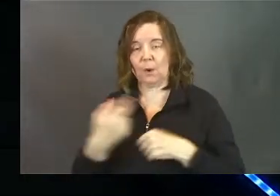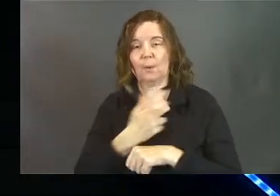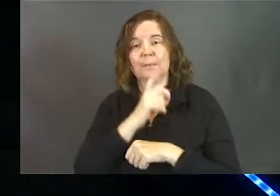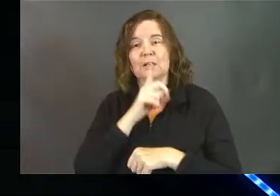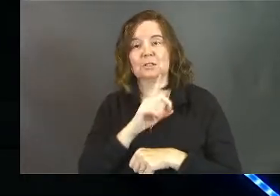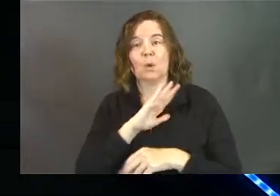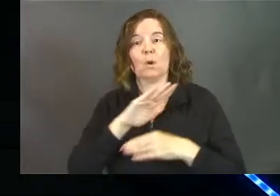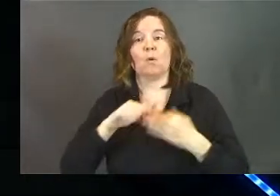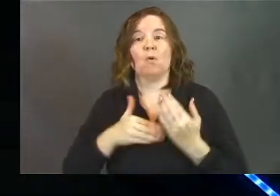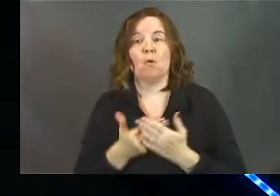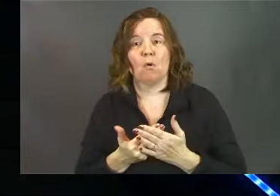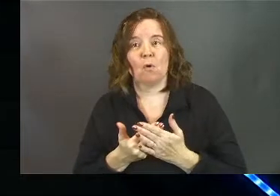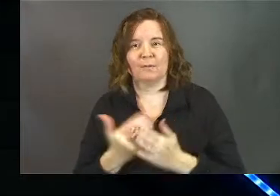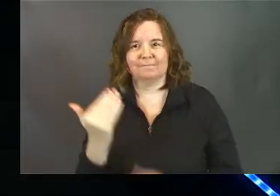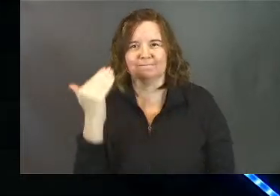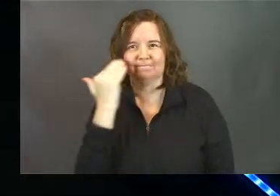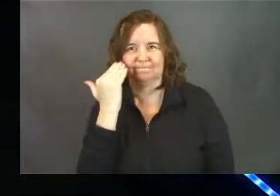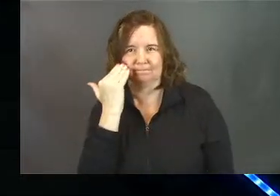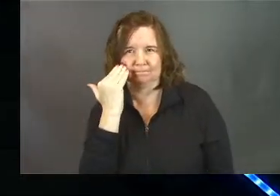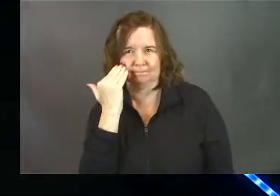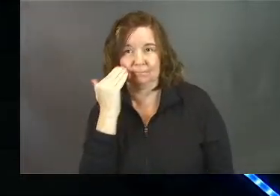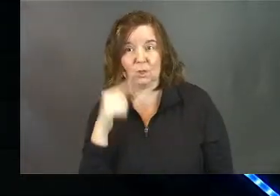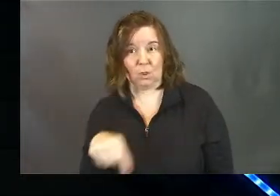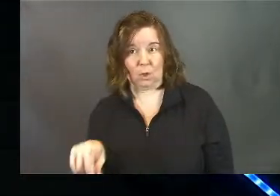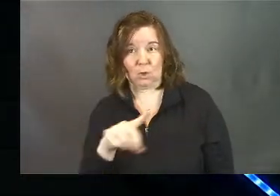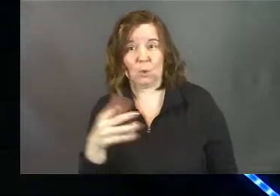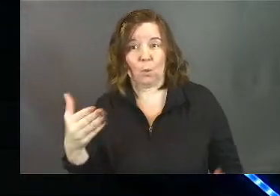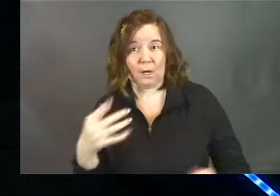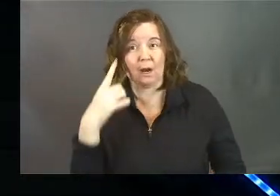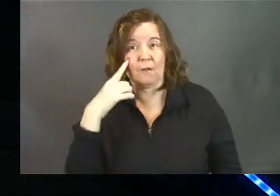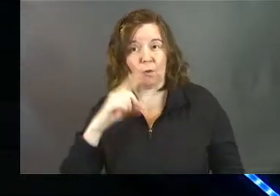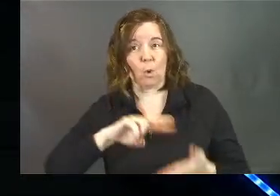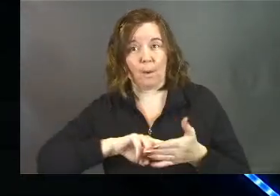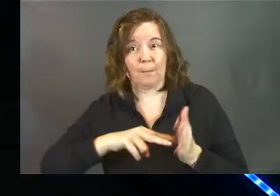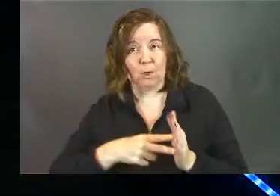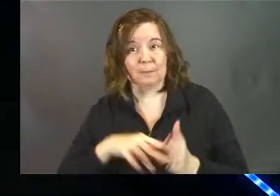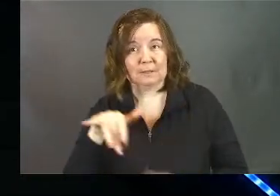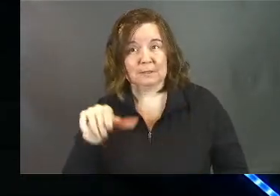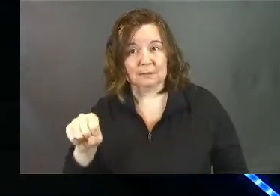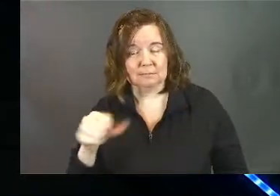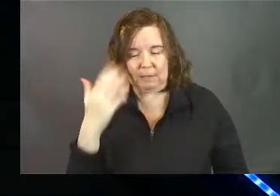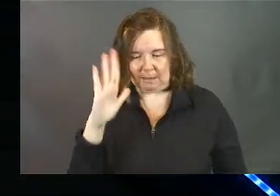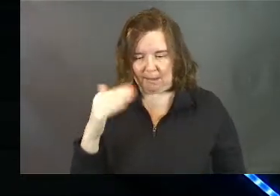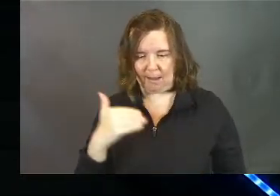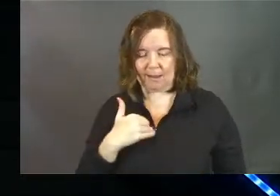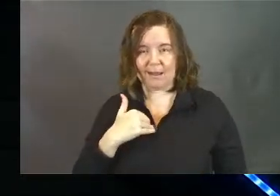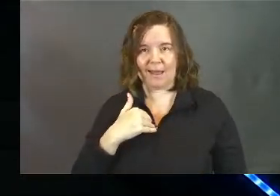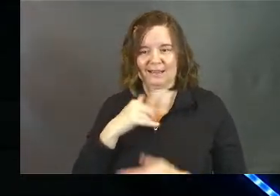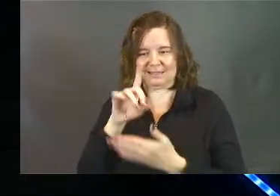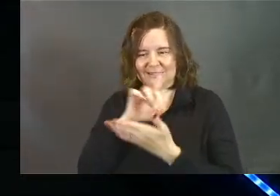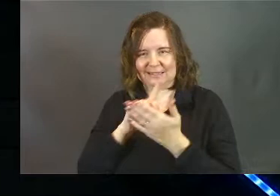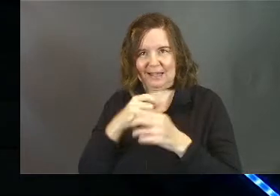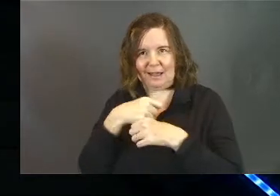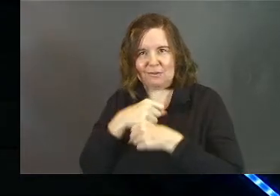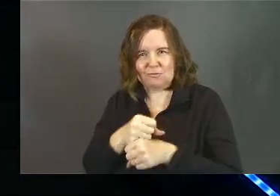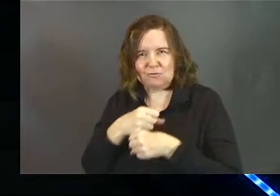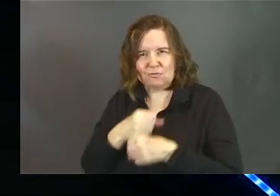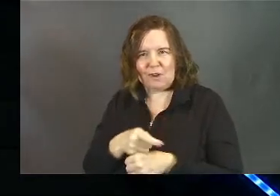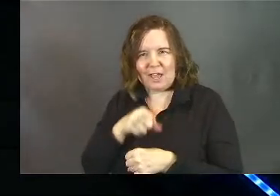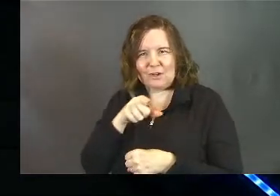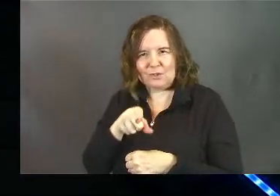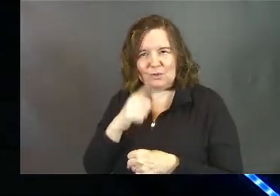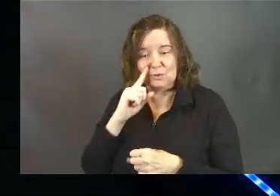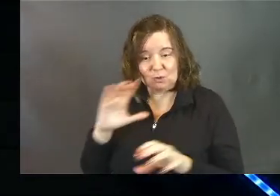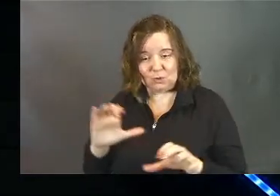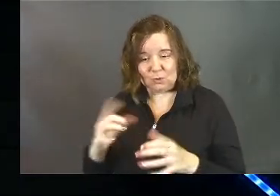make sure that we all know you are here for a purpose. God has designed you and created you